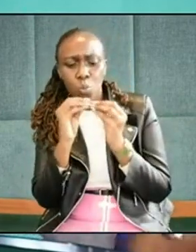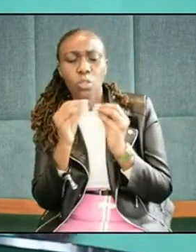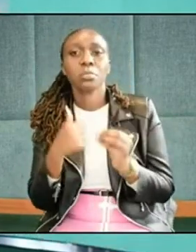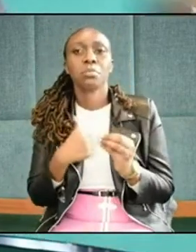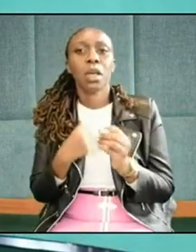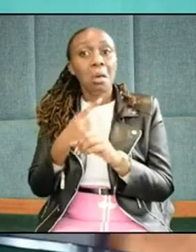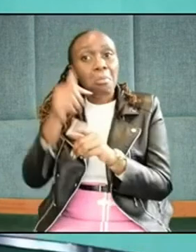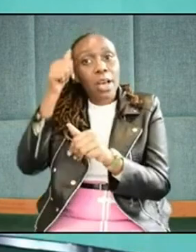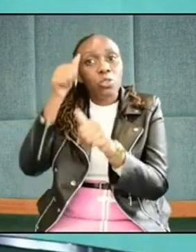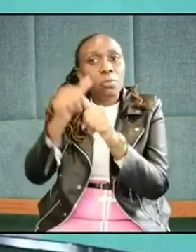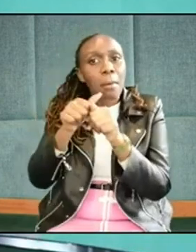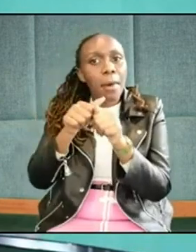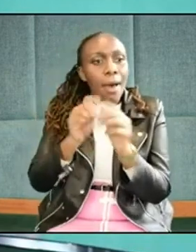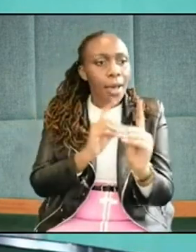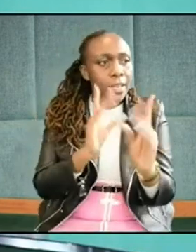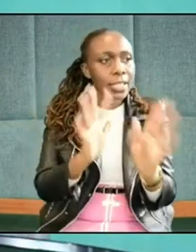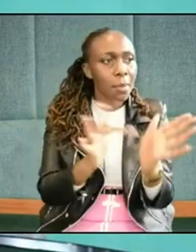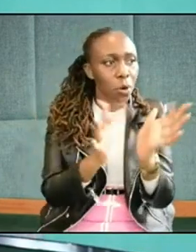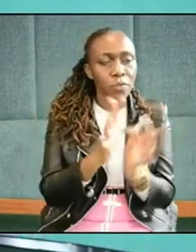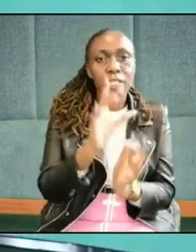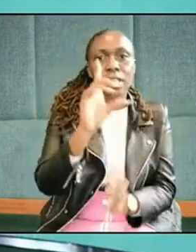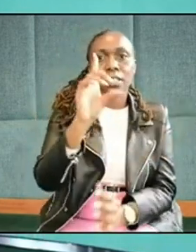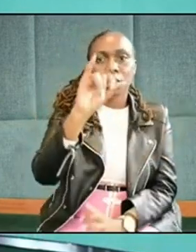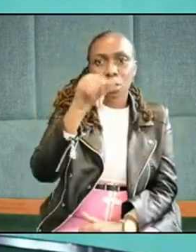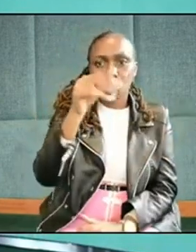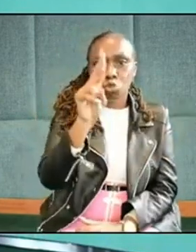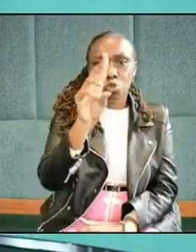kissed Christ, yet he didn't love him.